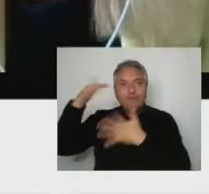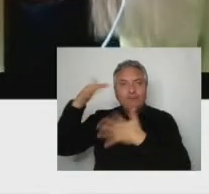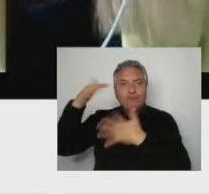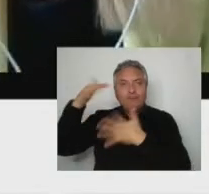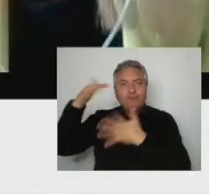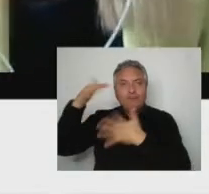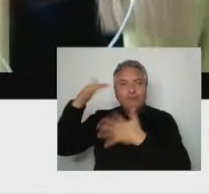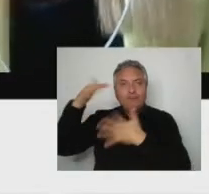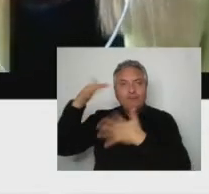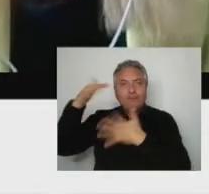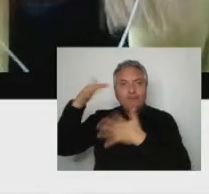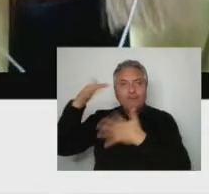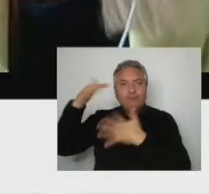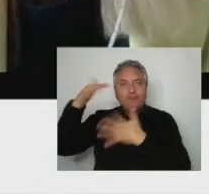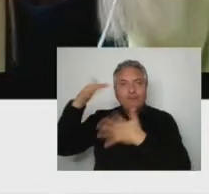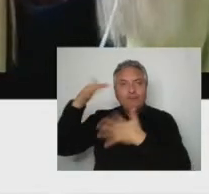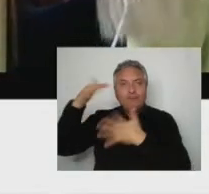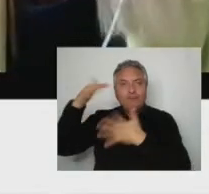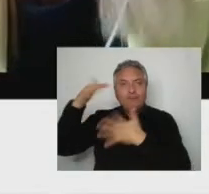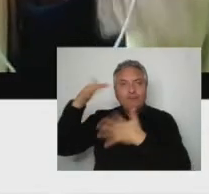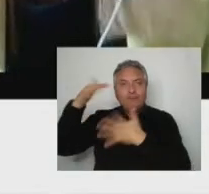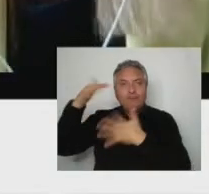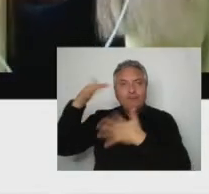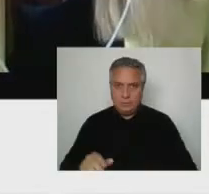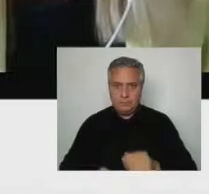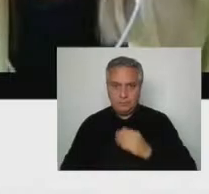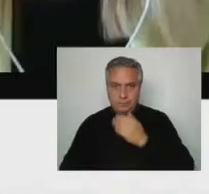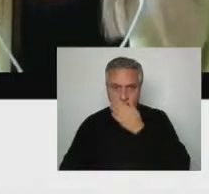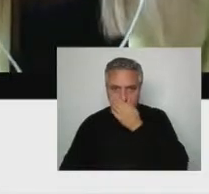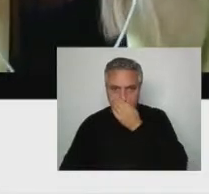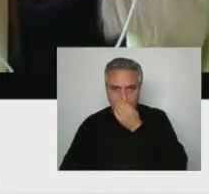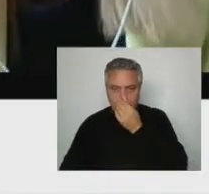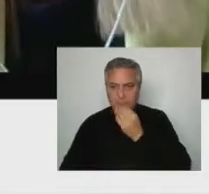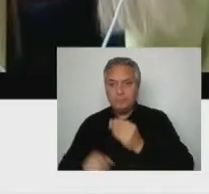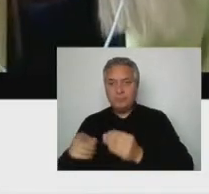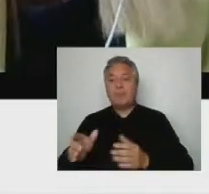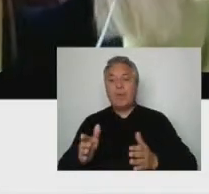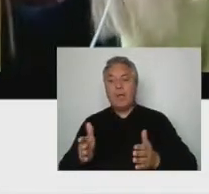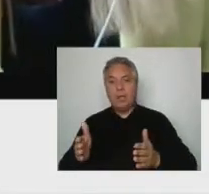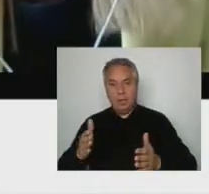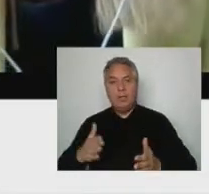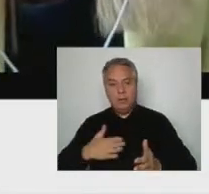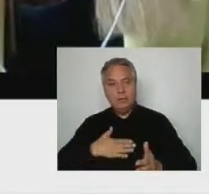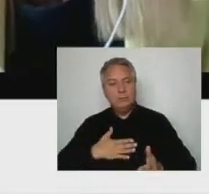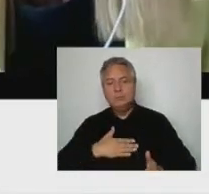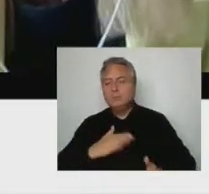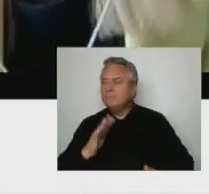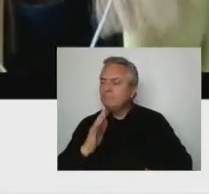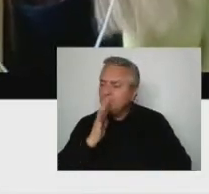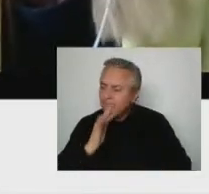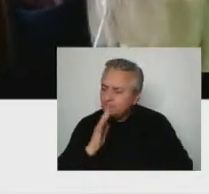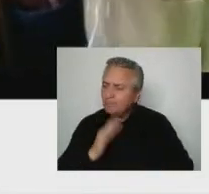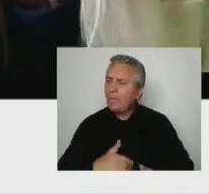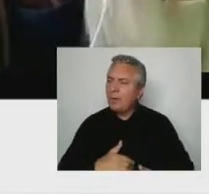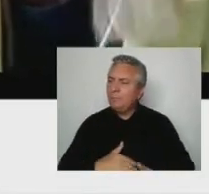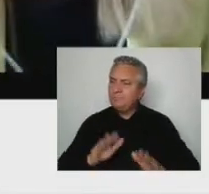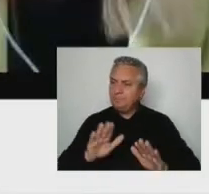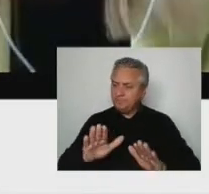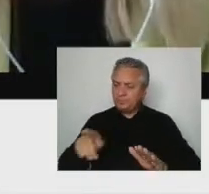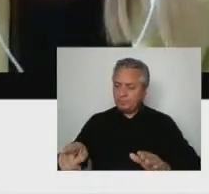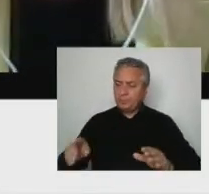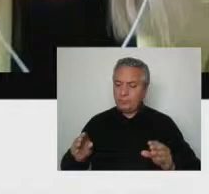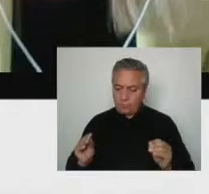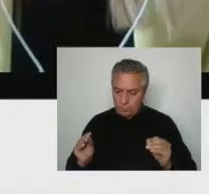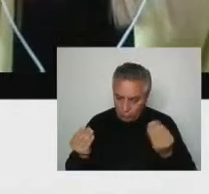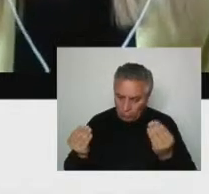but rather just attending school is an enormous challenge. And one also talks about